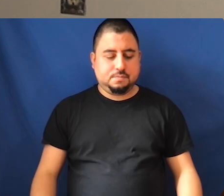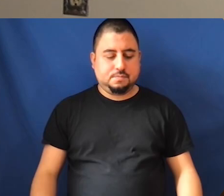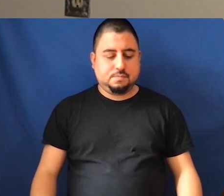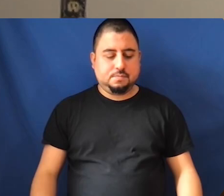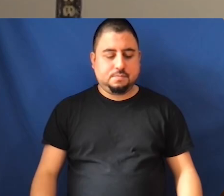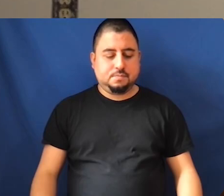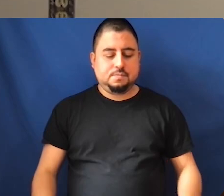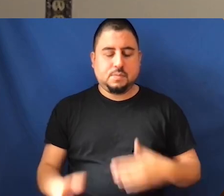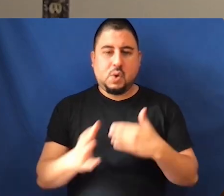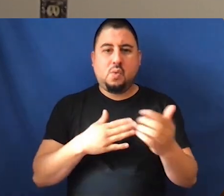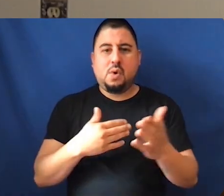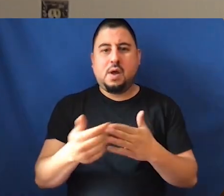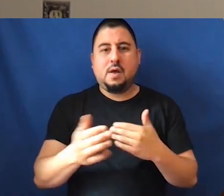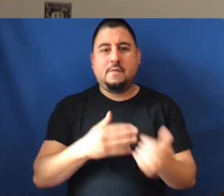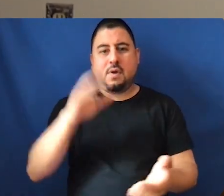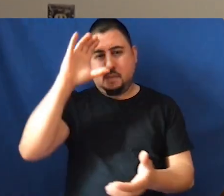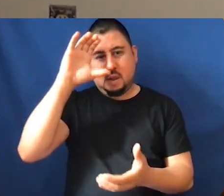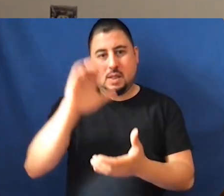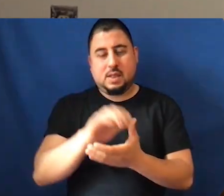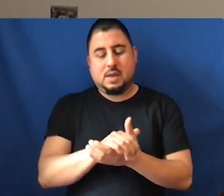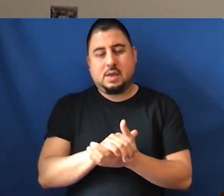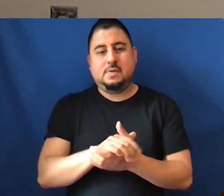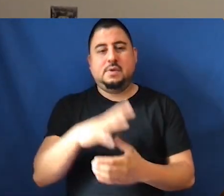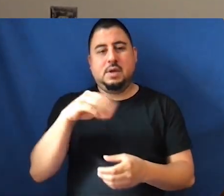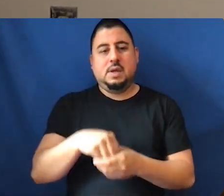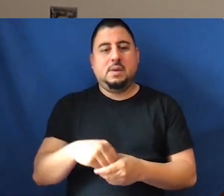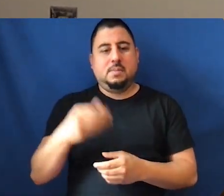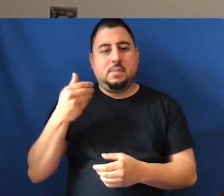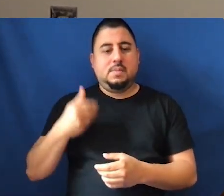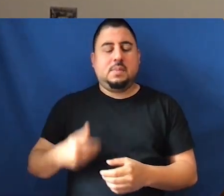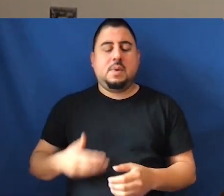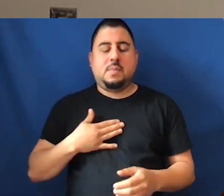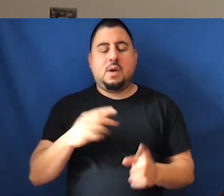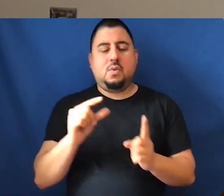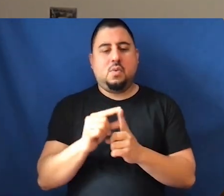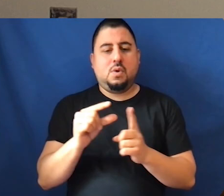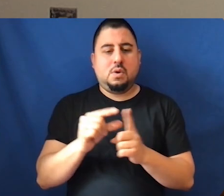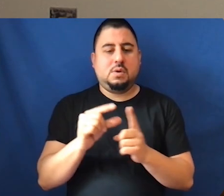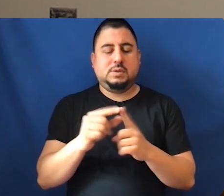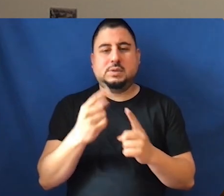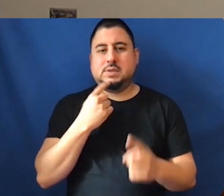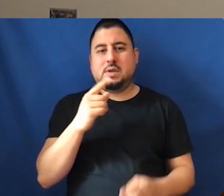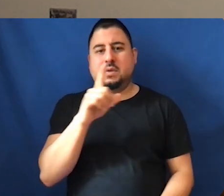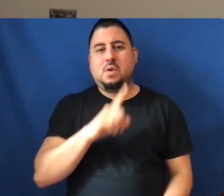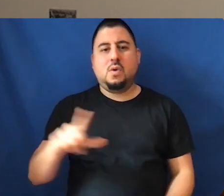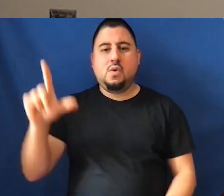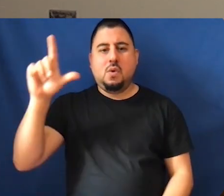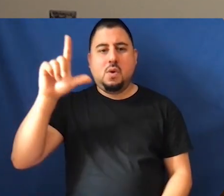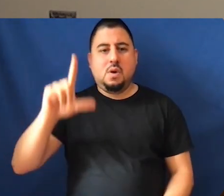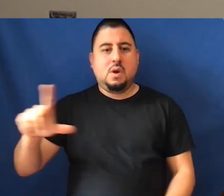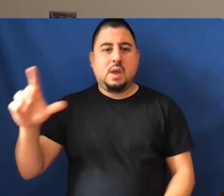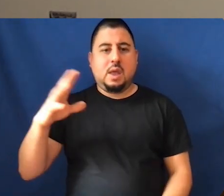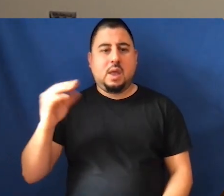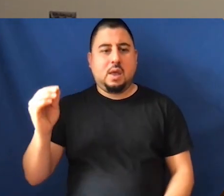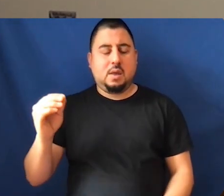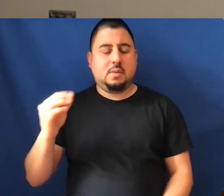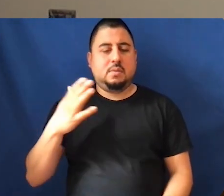alleluia, alleluia. Whoever believes, heed my words, says the Lord, and